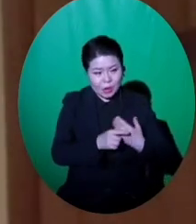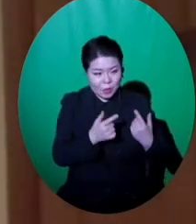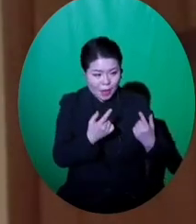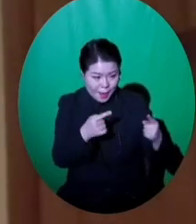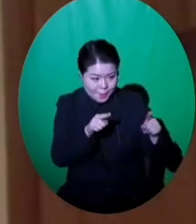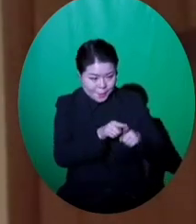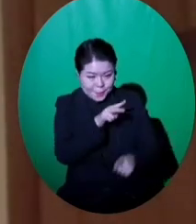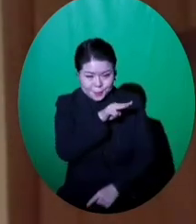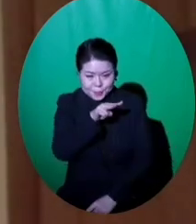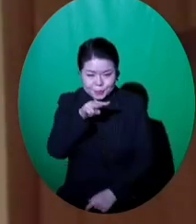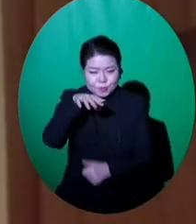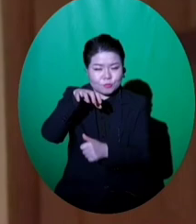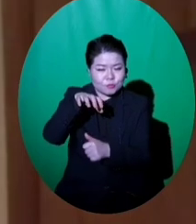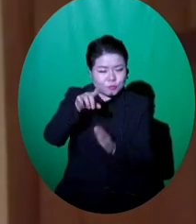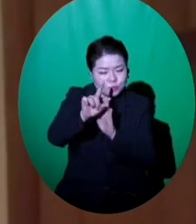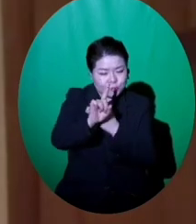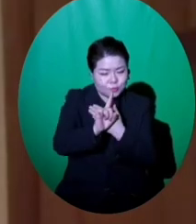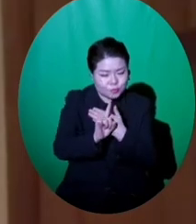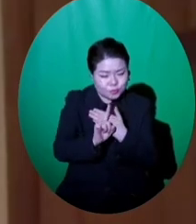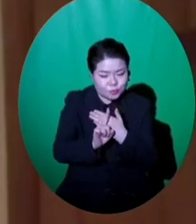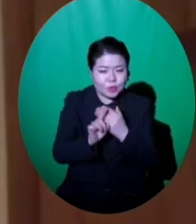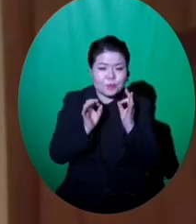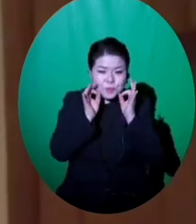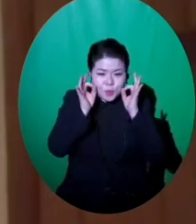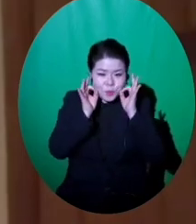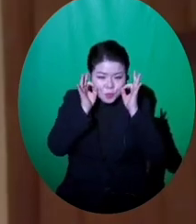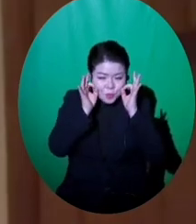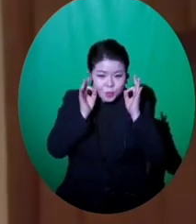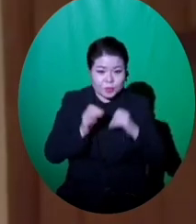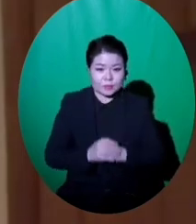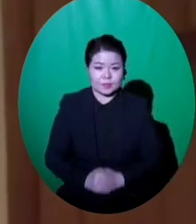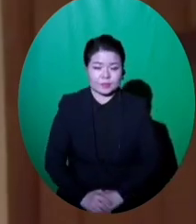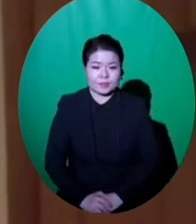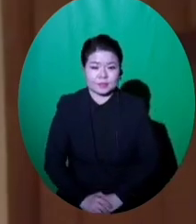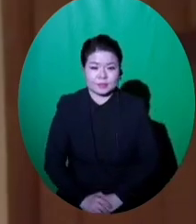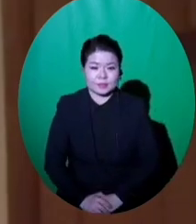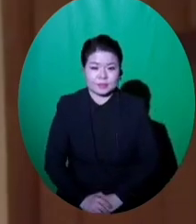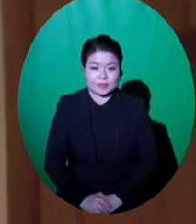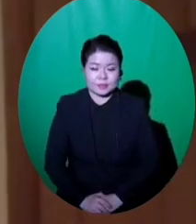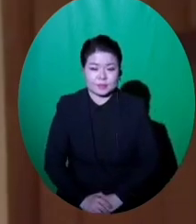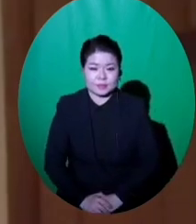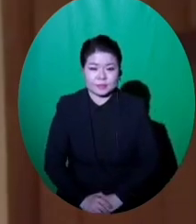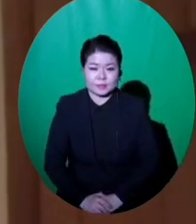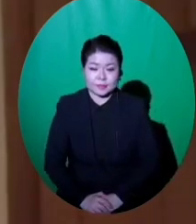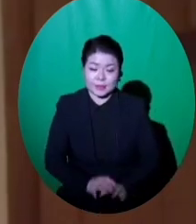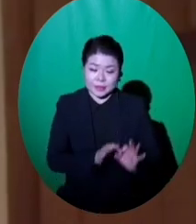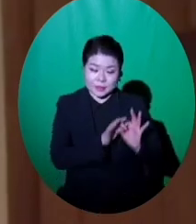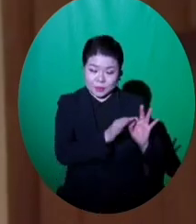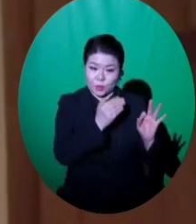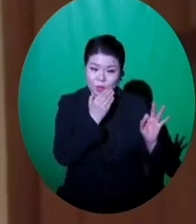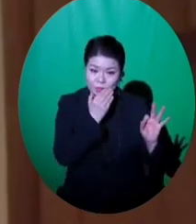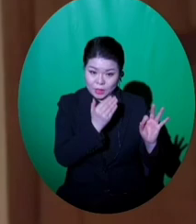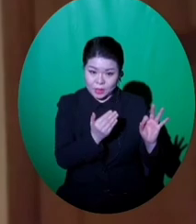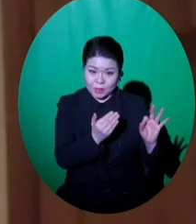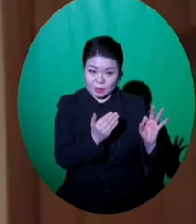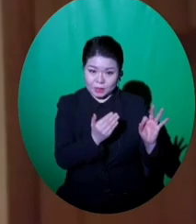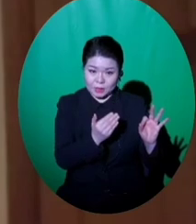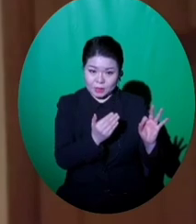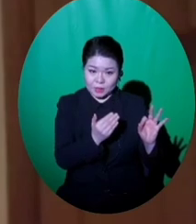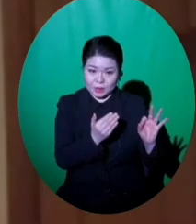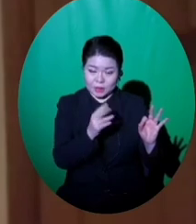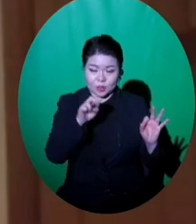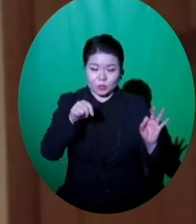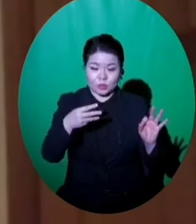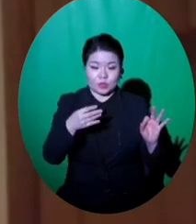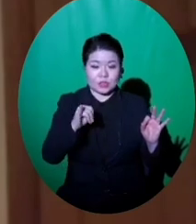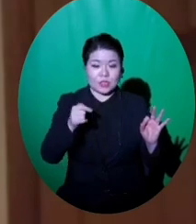sustainability, let's think of sustainability in both physical and social terms and bring care to the forefront there.